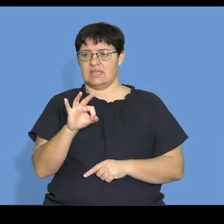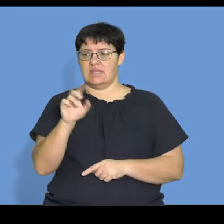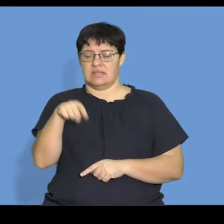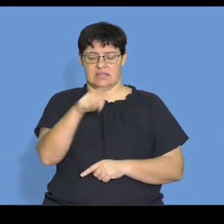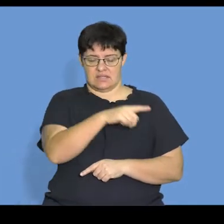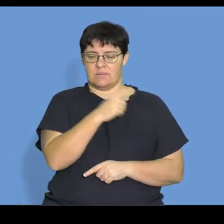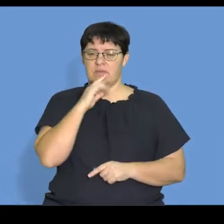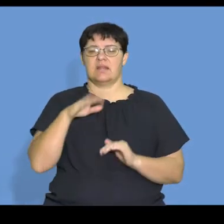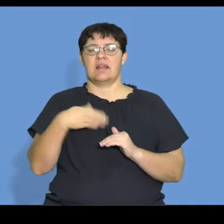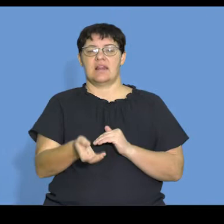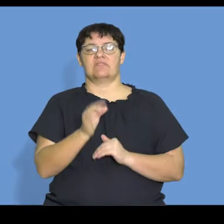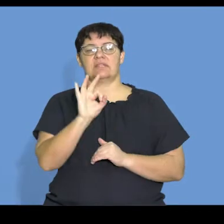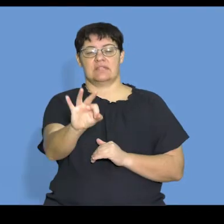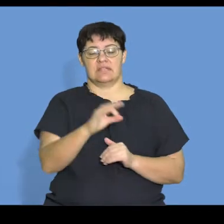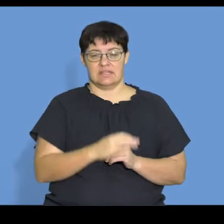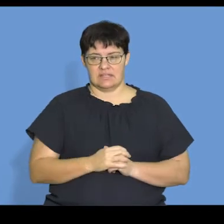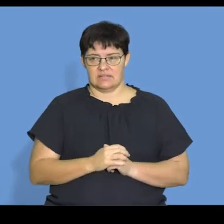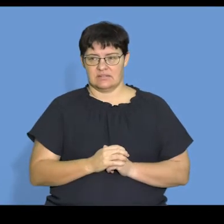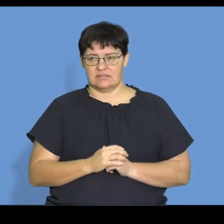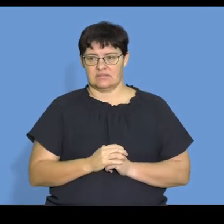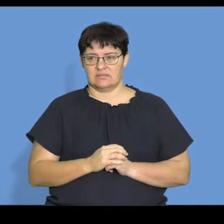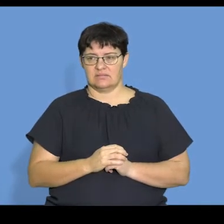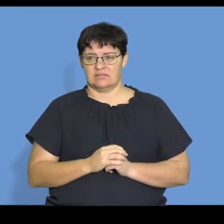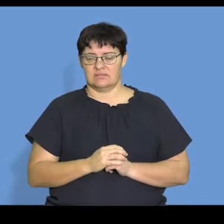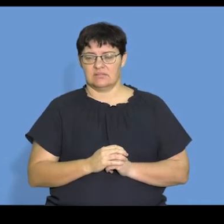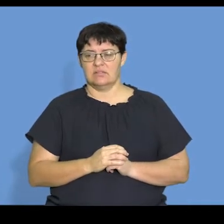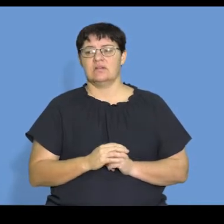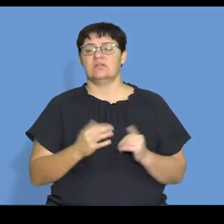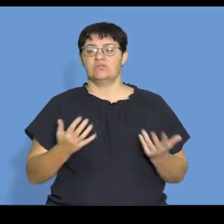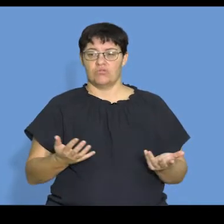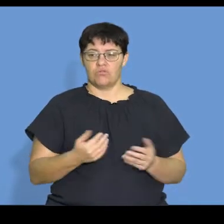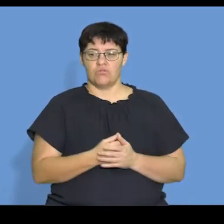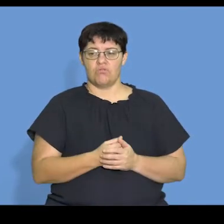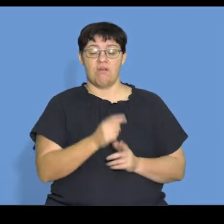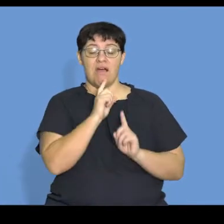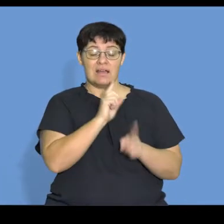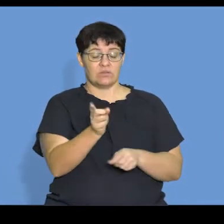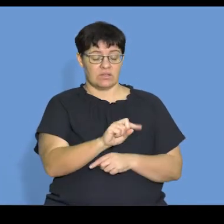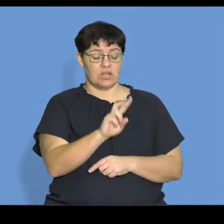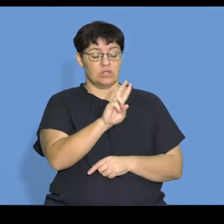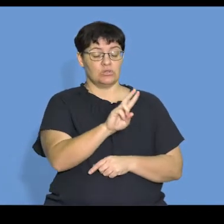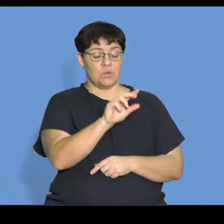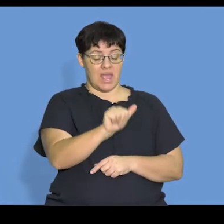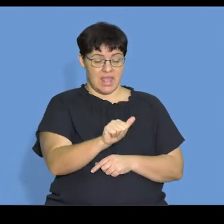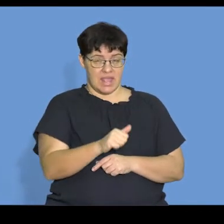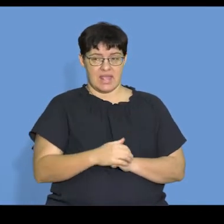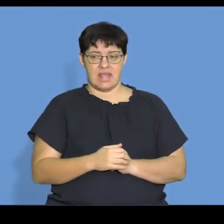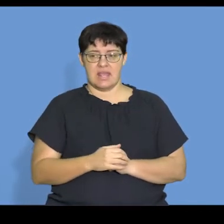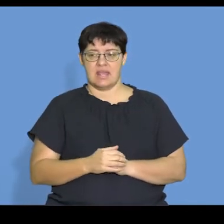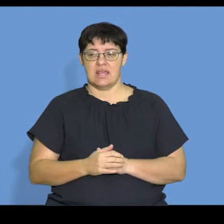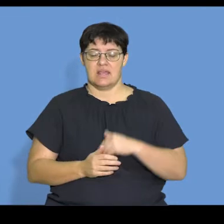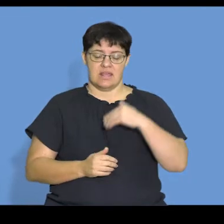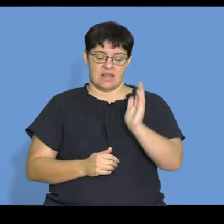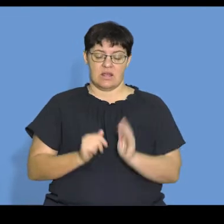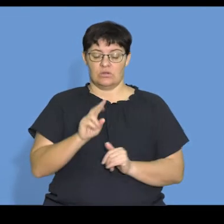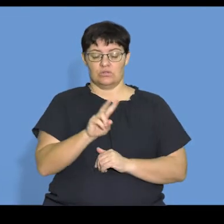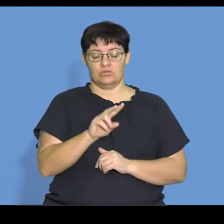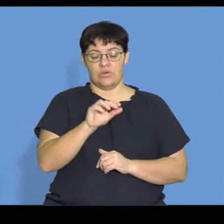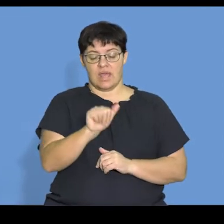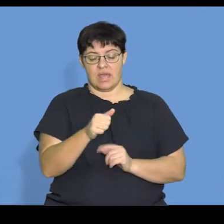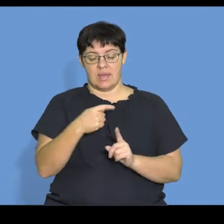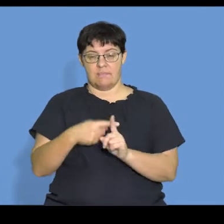the a, and I'm just left with the a. So the actual answer here, guys, is 2a into